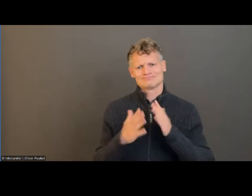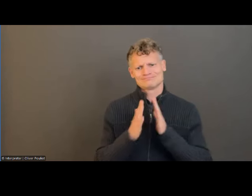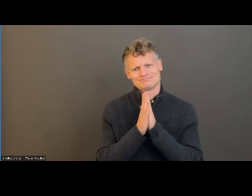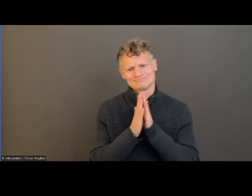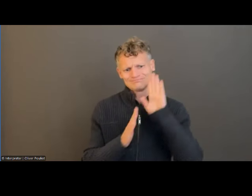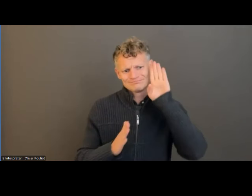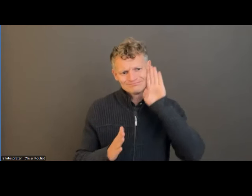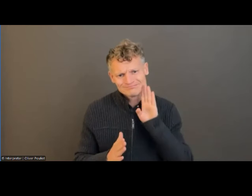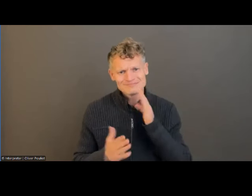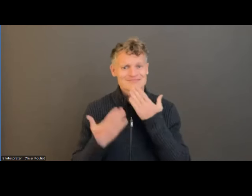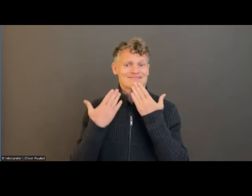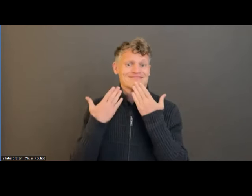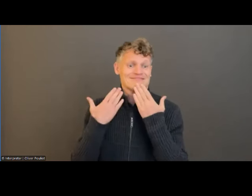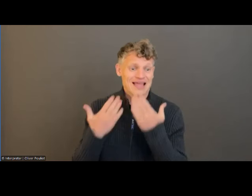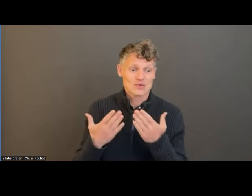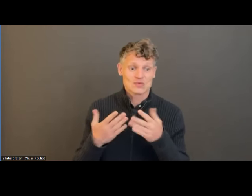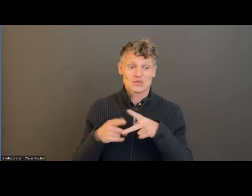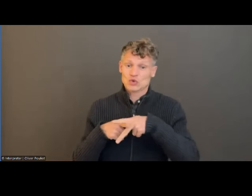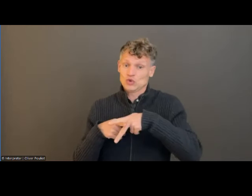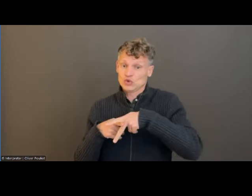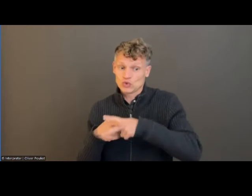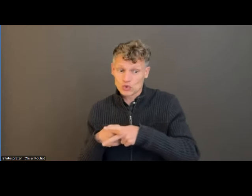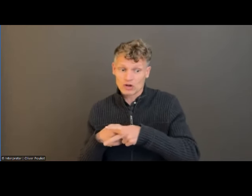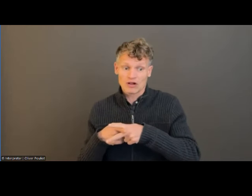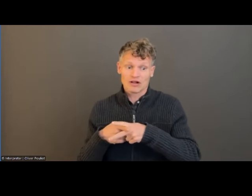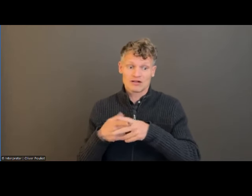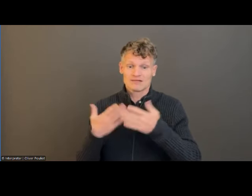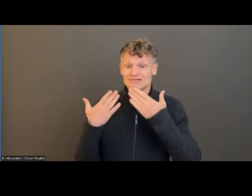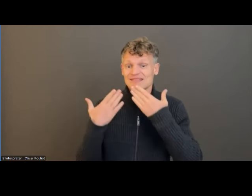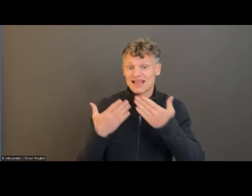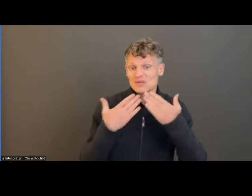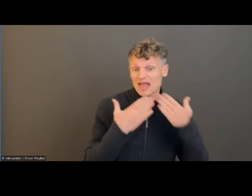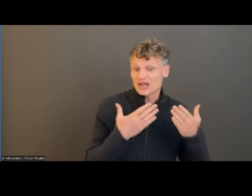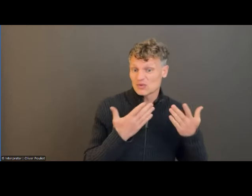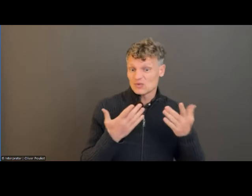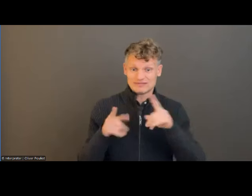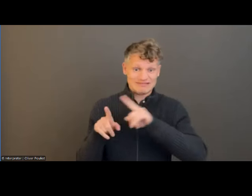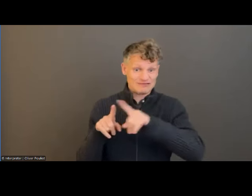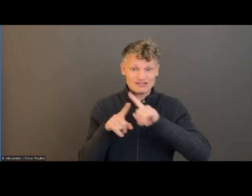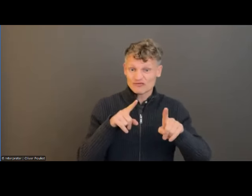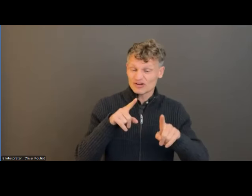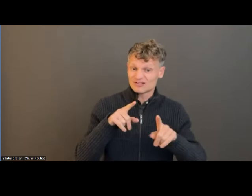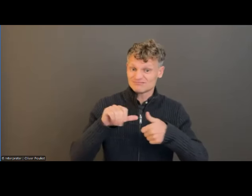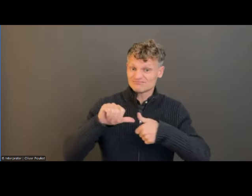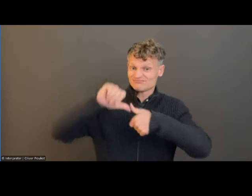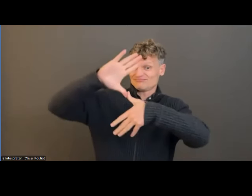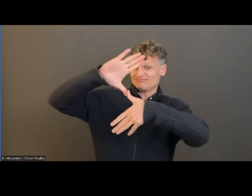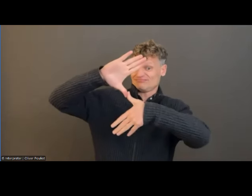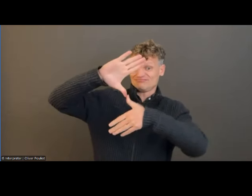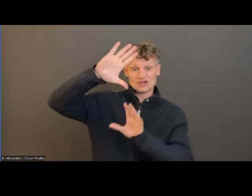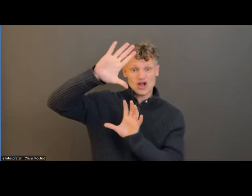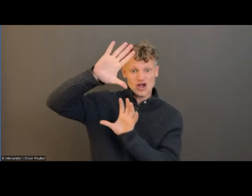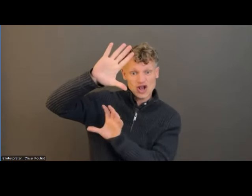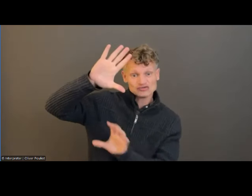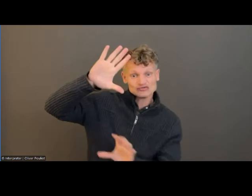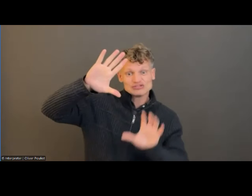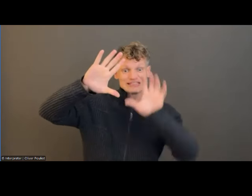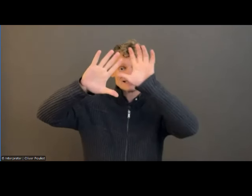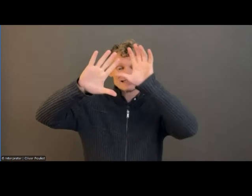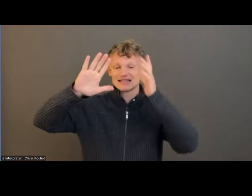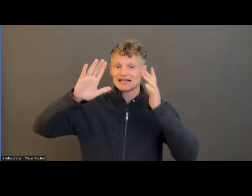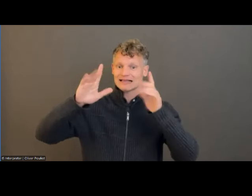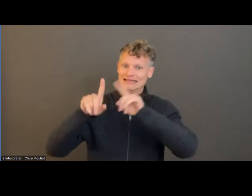the exercises that you are carrying out in the countries to advance on the implementation of